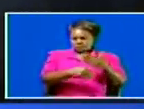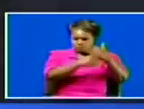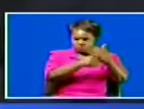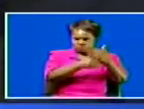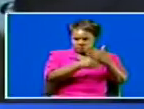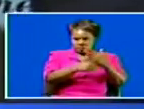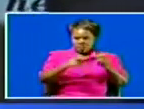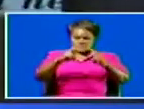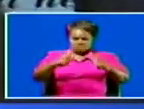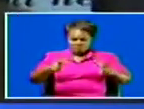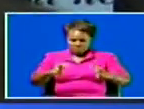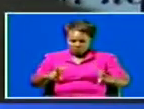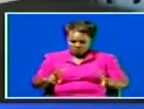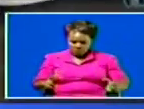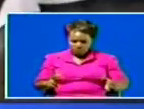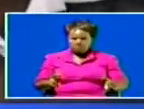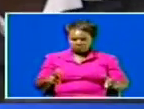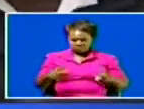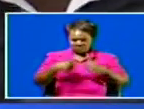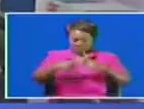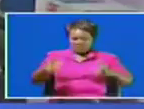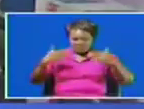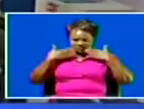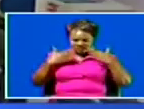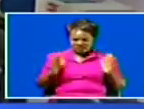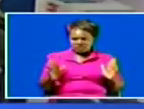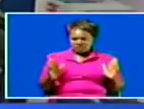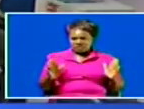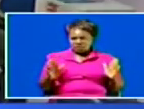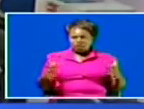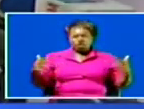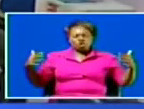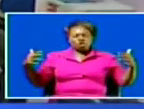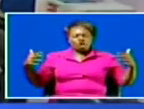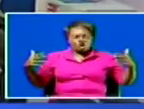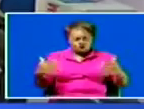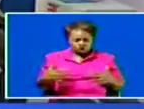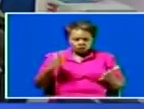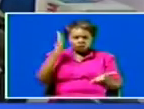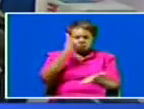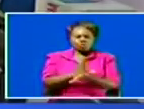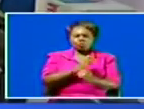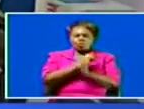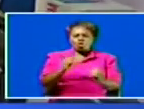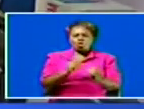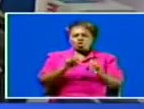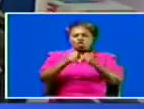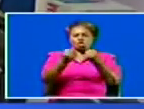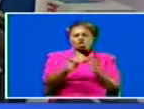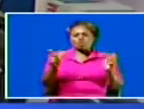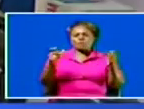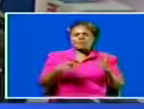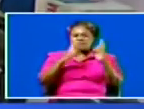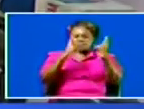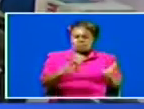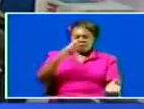that investigations into the claims had already begun. The damning and untrue social media report is uttered in